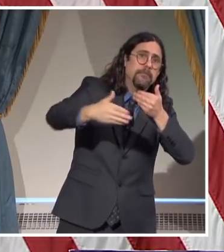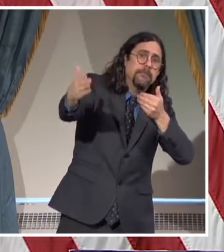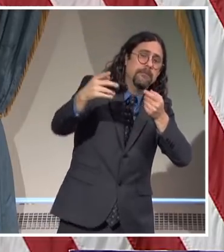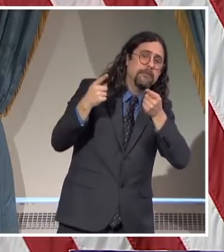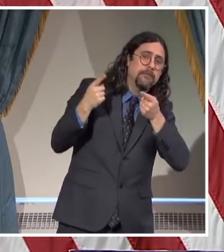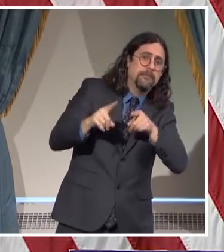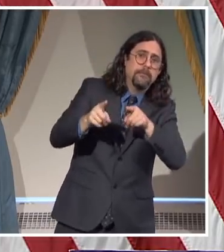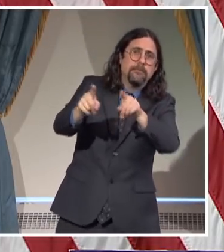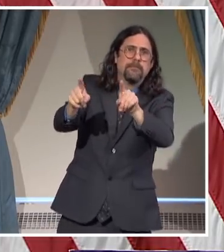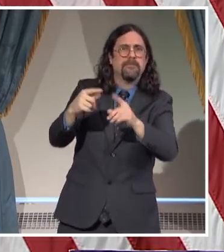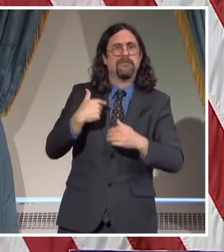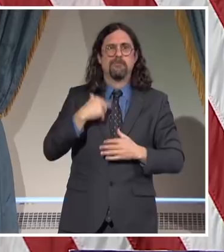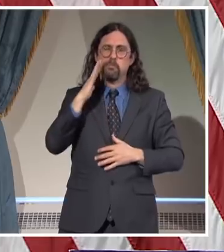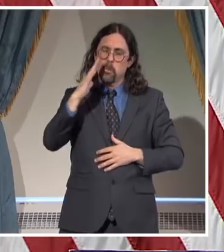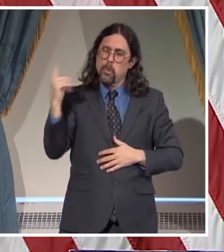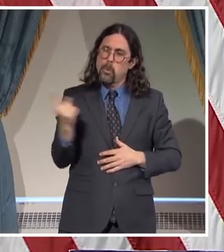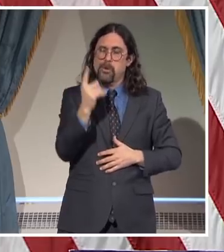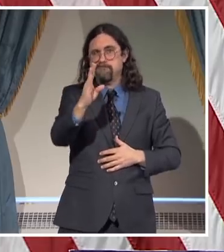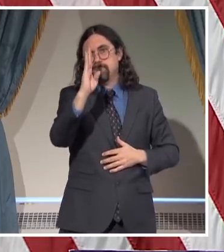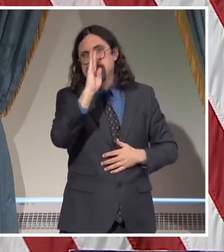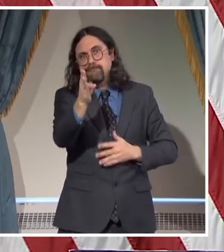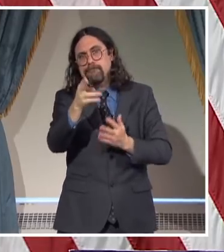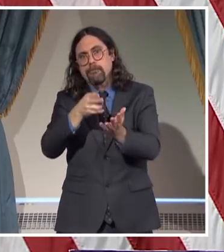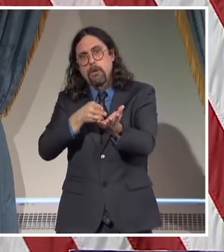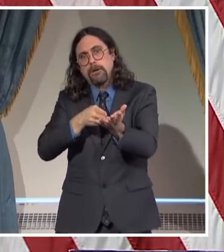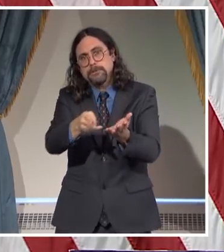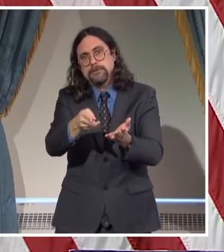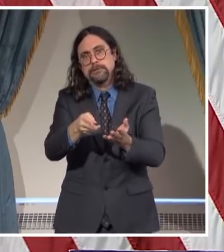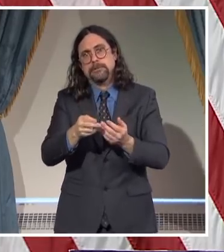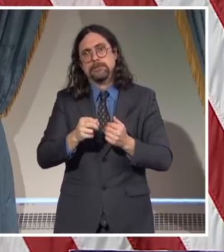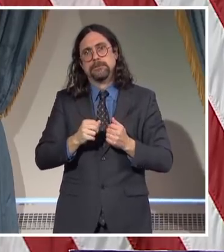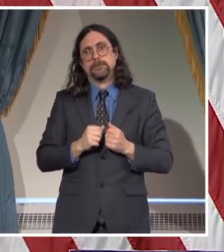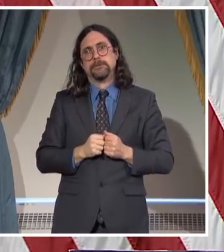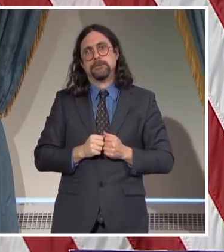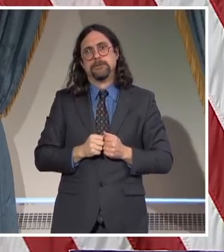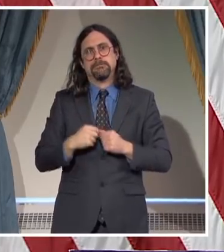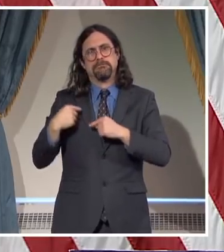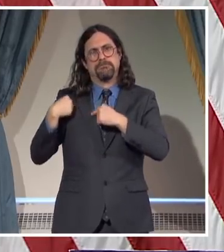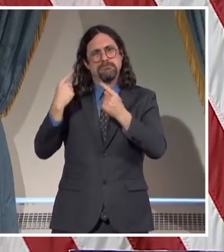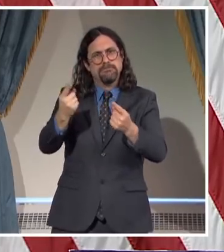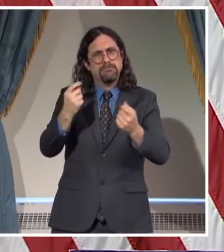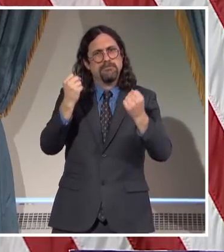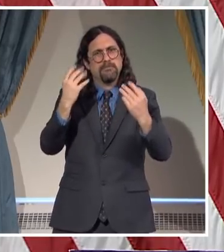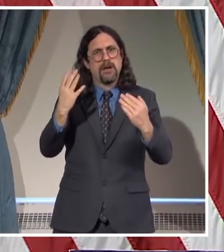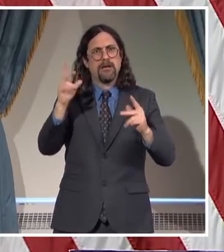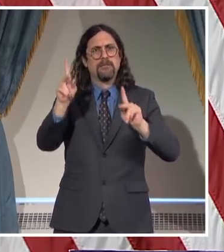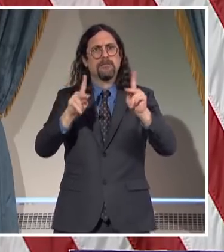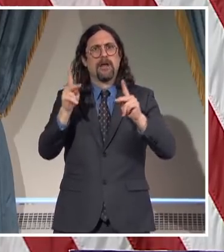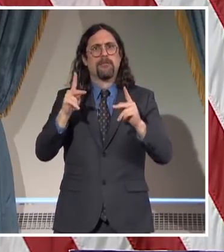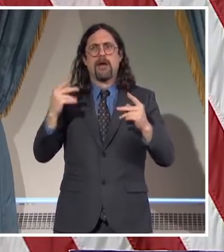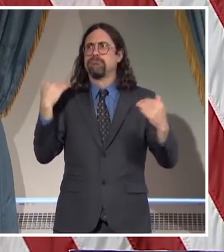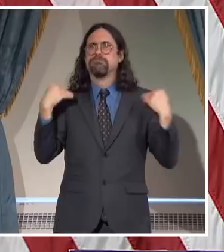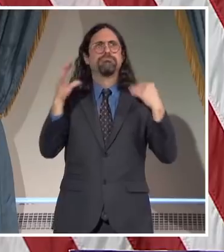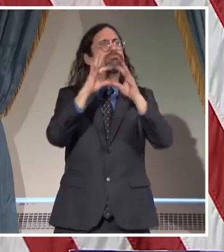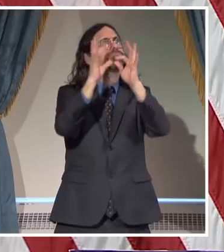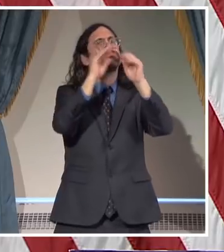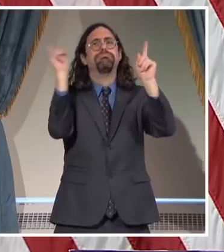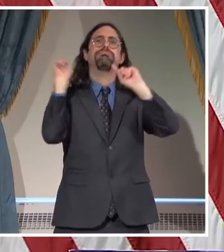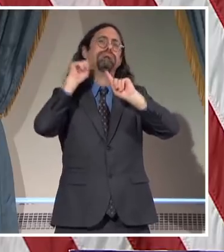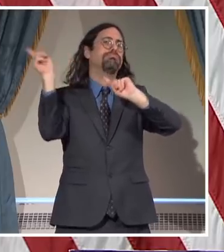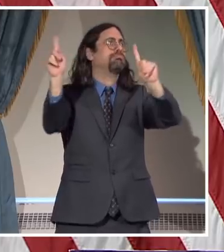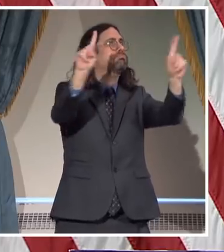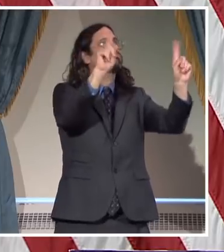the hope that we can get back to normal really quickly in this city and in this country. I want to tell you that we should not cling to